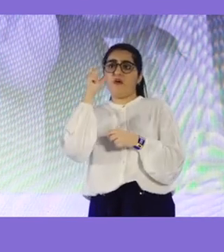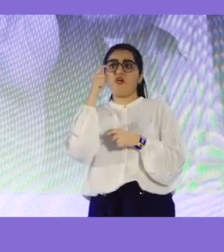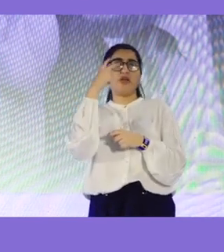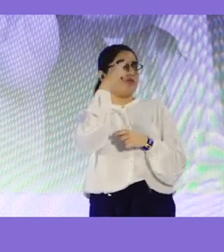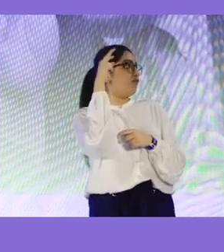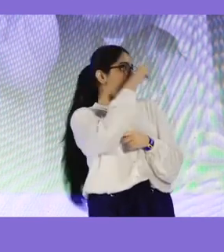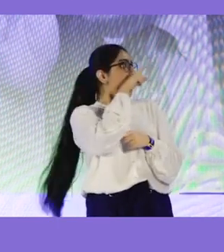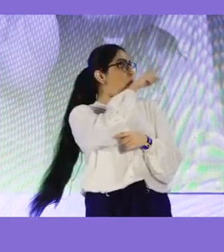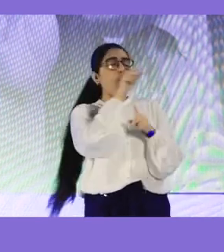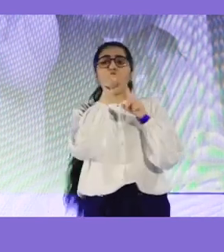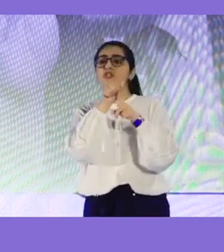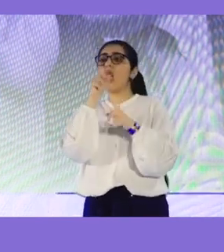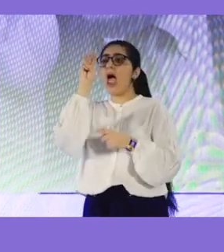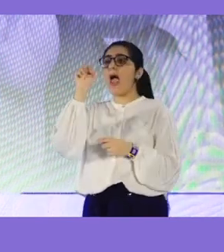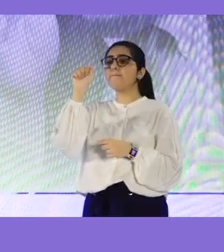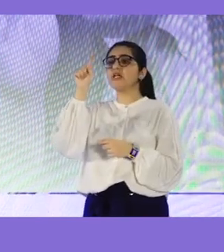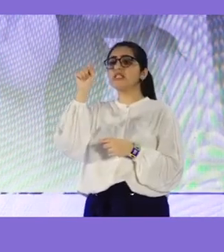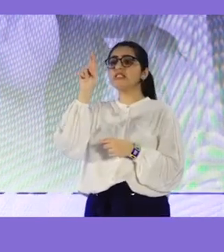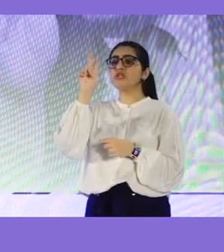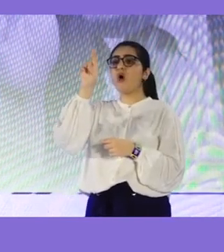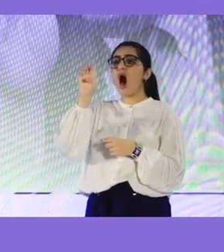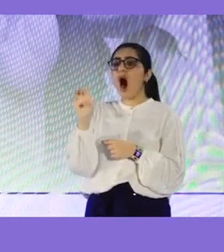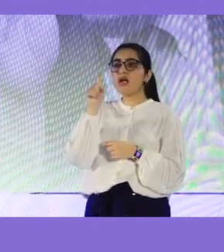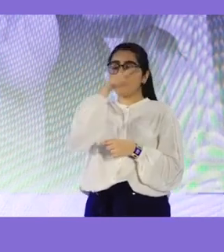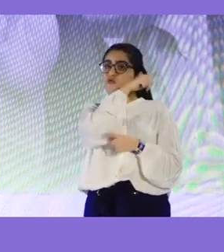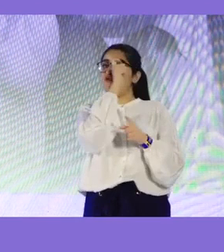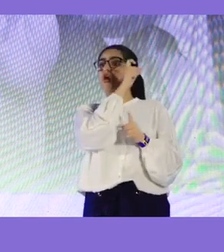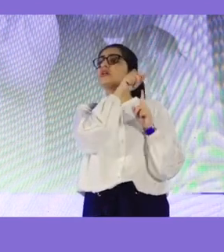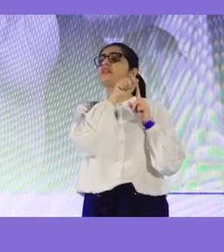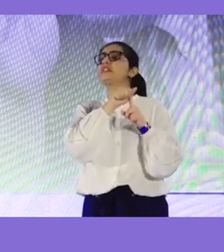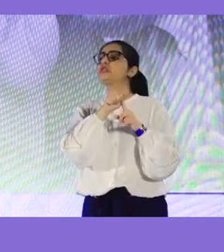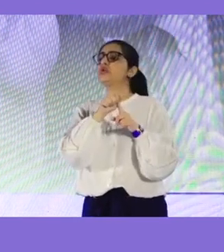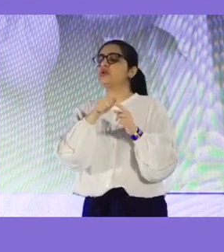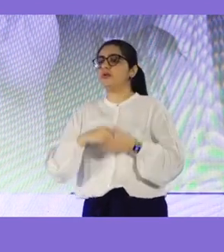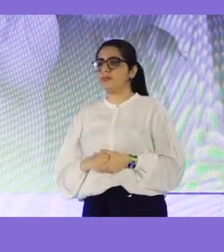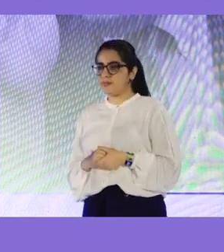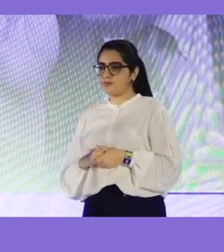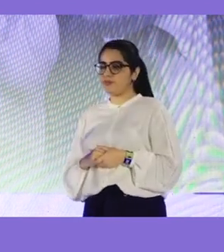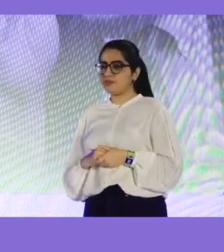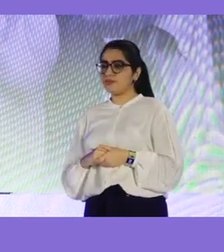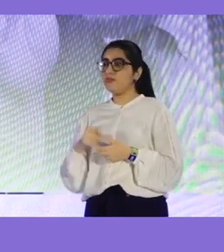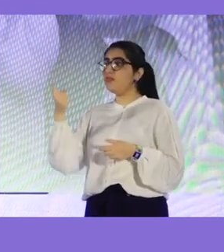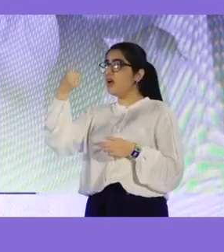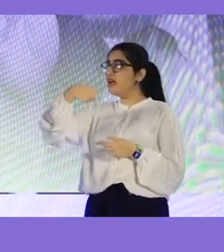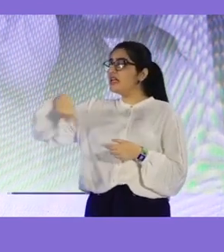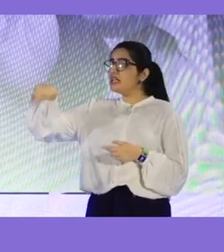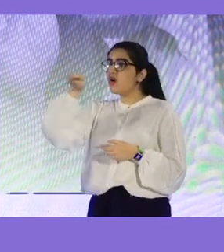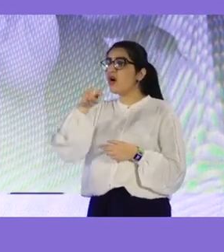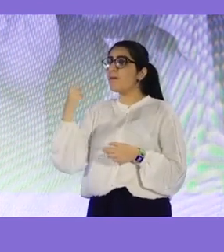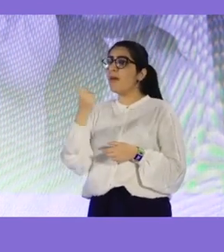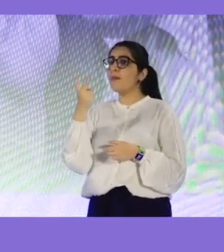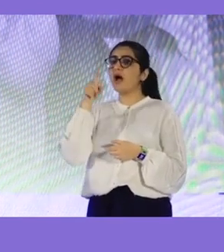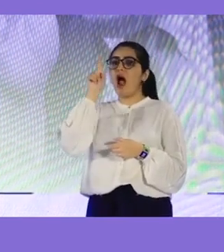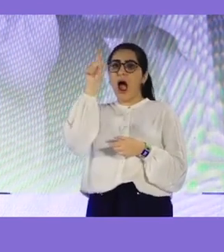mature. And in some ways, this is the responsibility for this room. Your system is no longer a